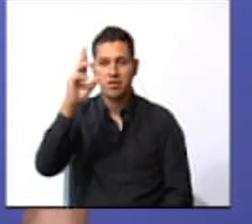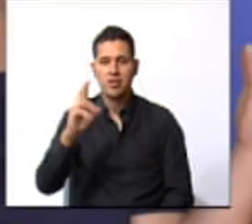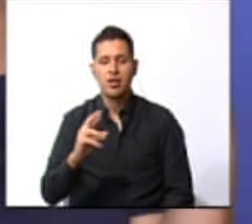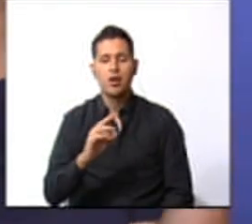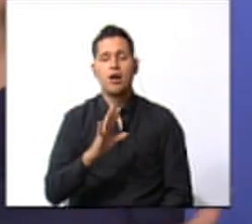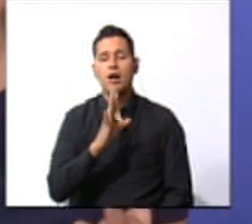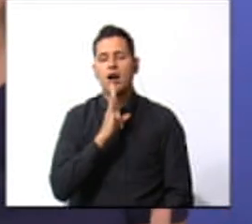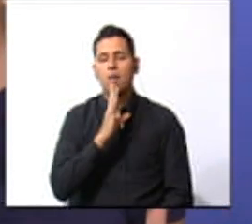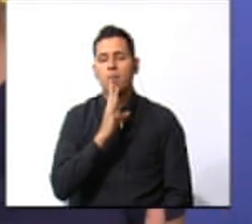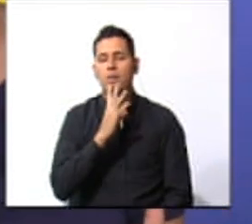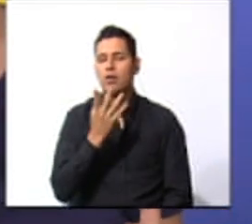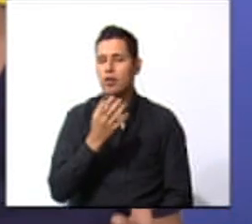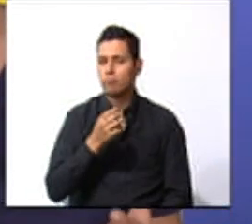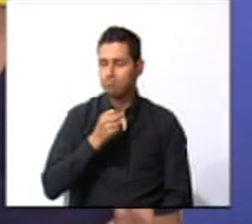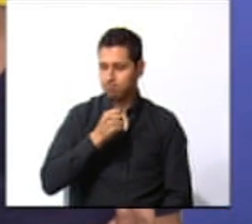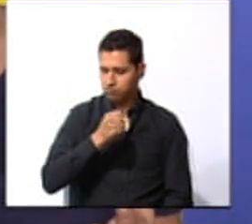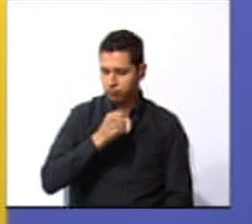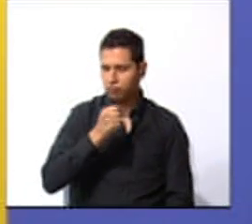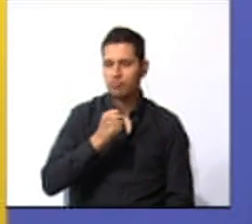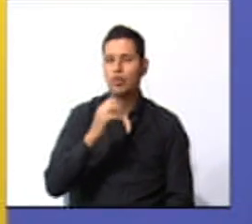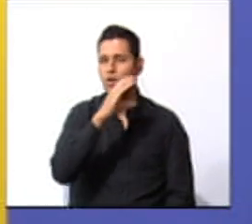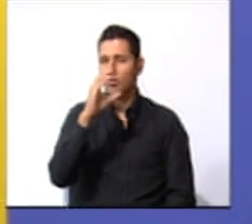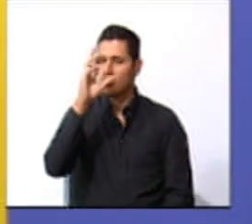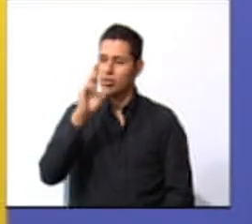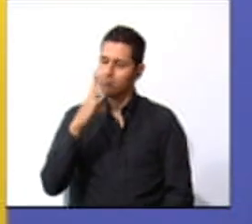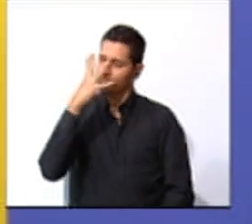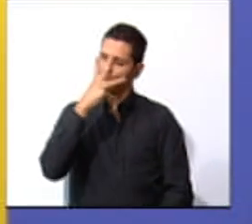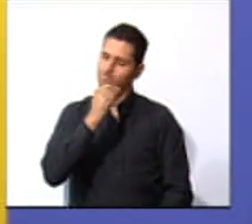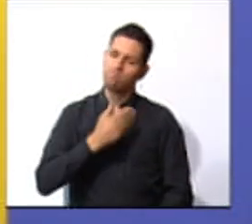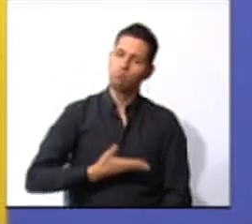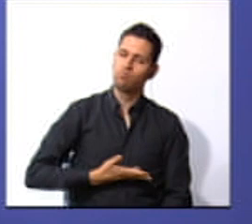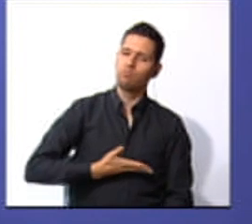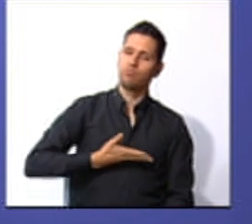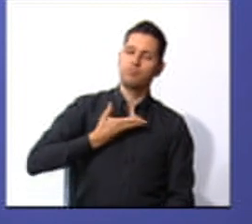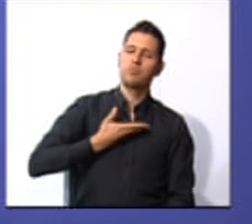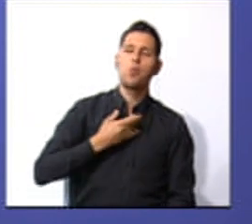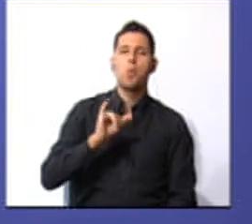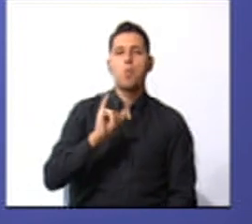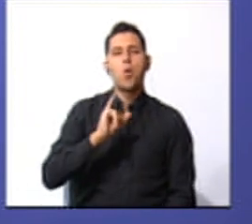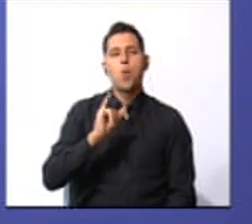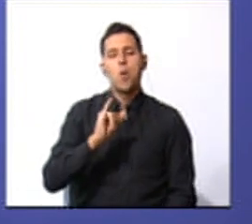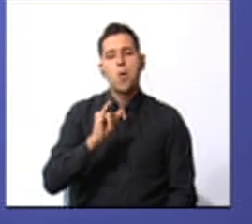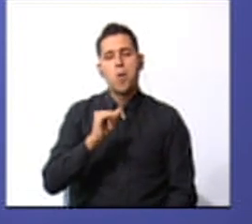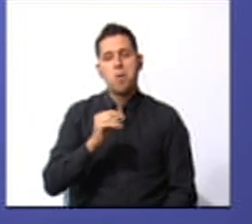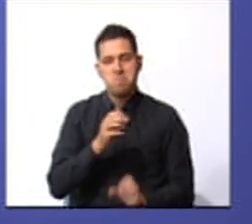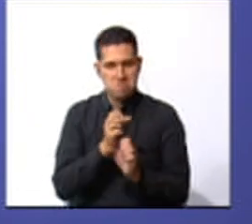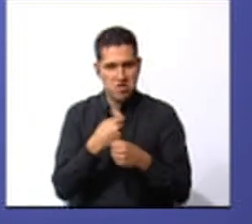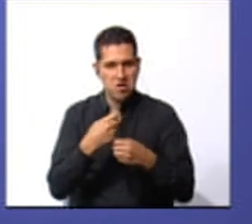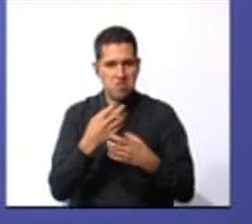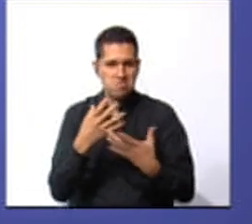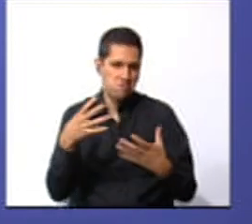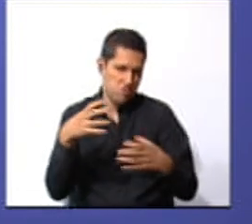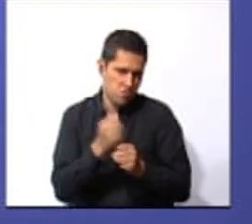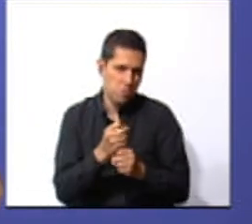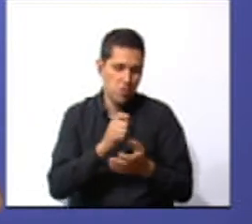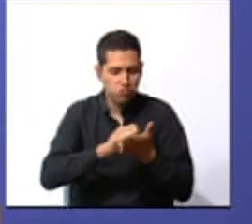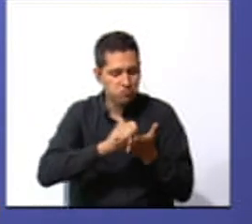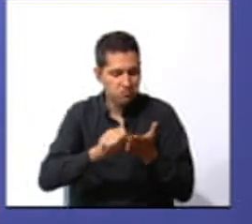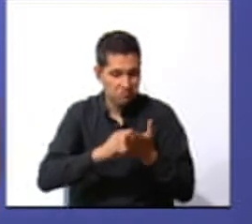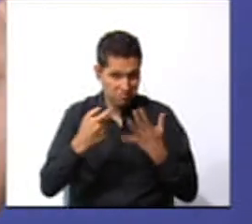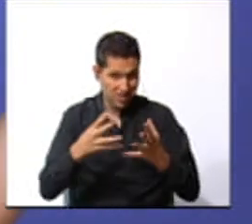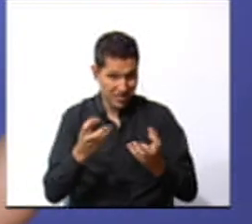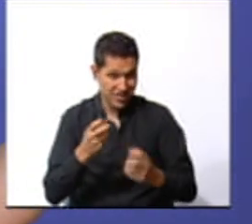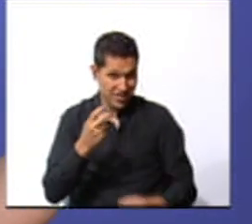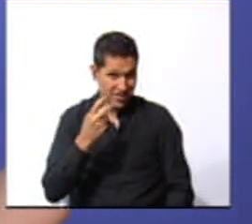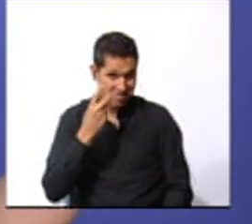how beautiful our country is. I'm even rehearsing it right now. You wanna listen? Okay.